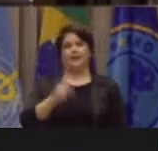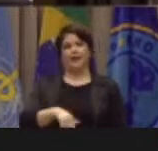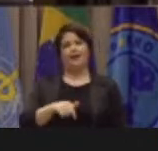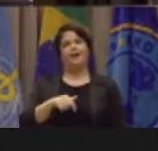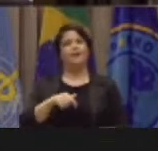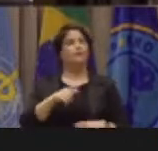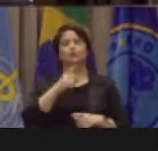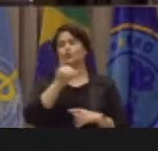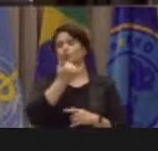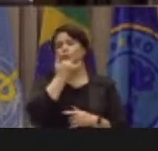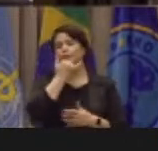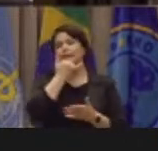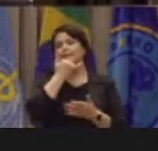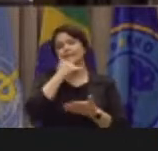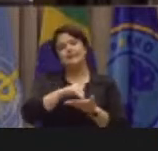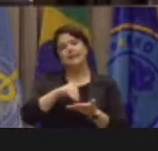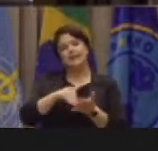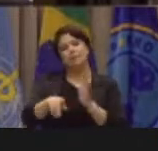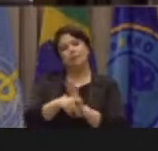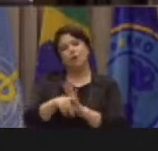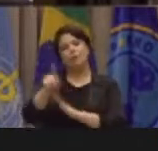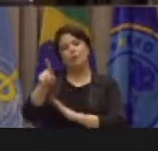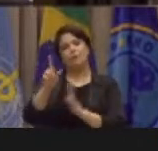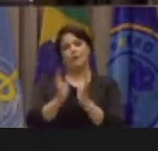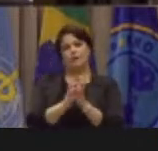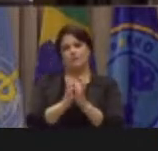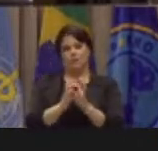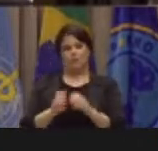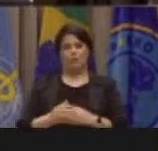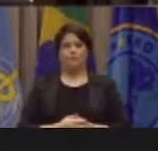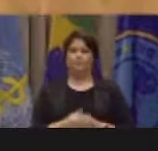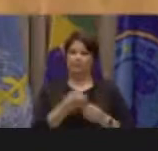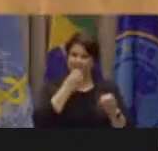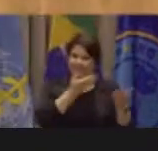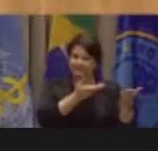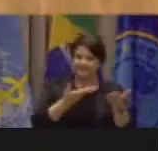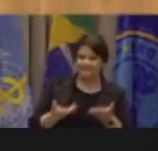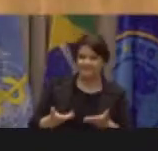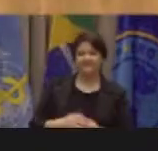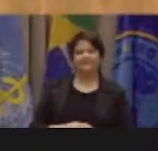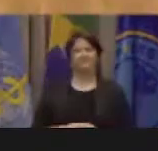from the Secretary of the Ministry of the